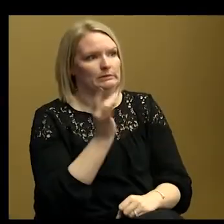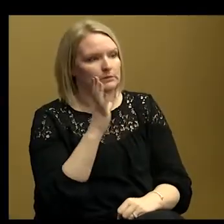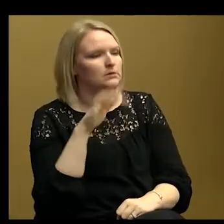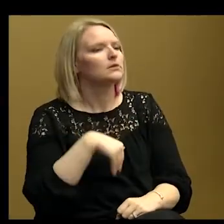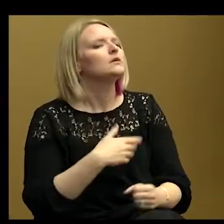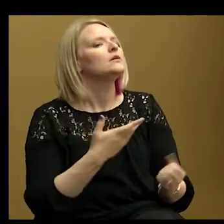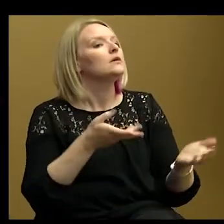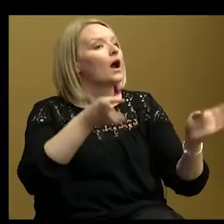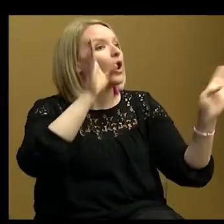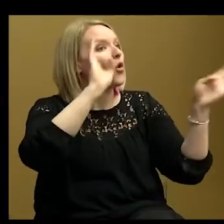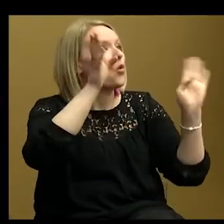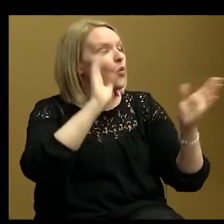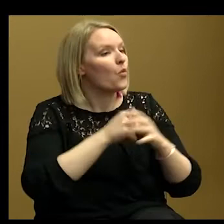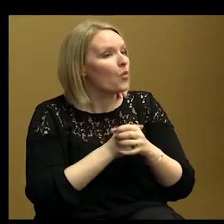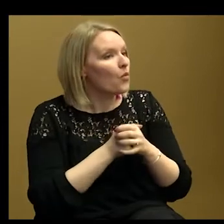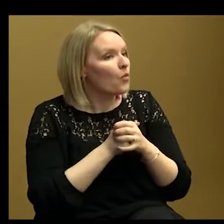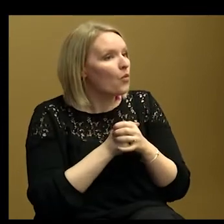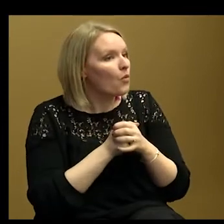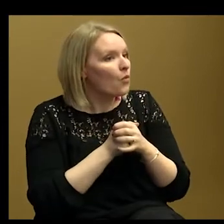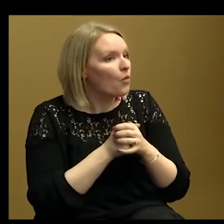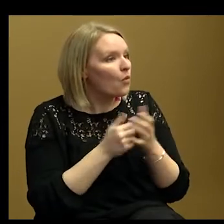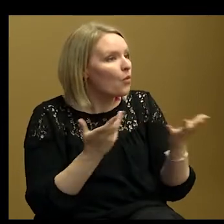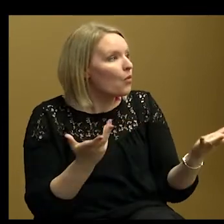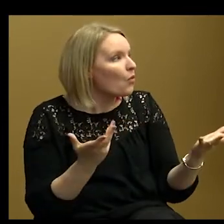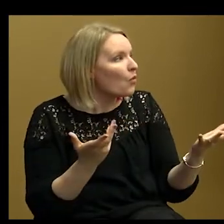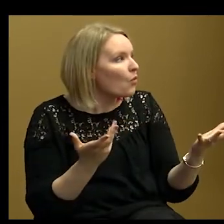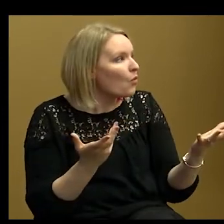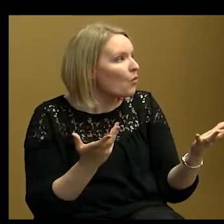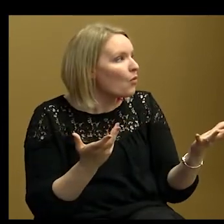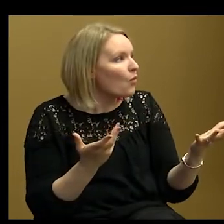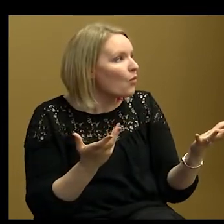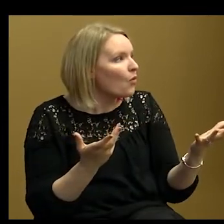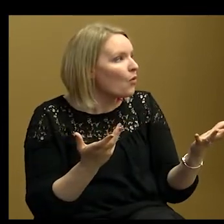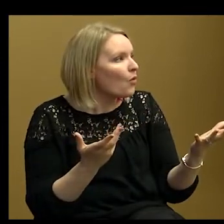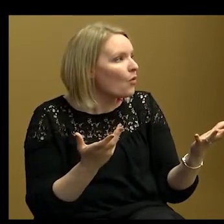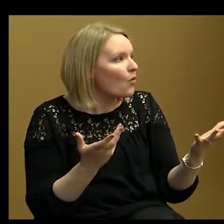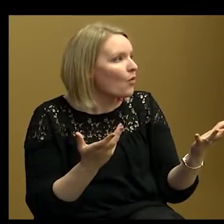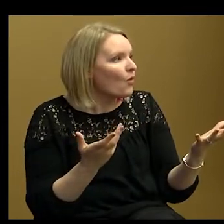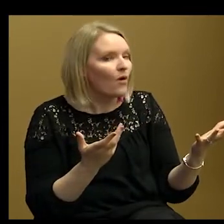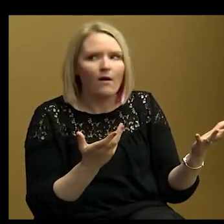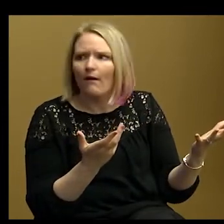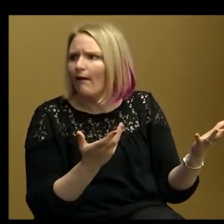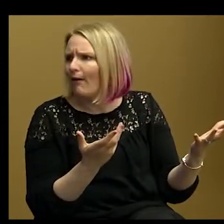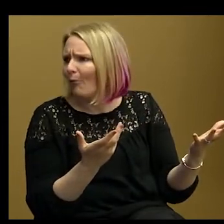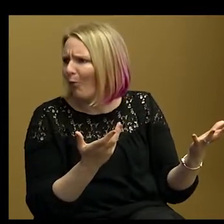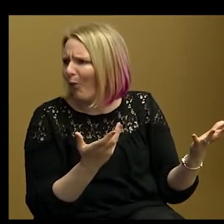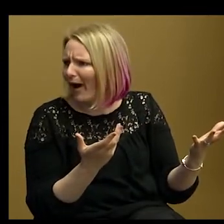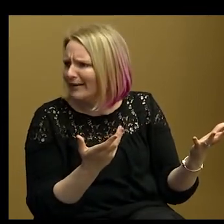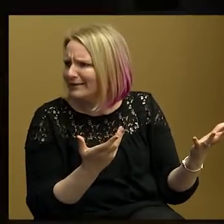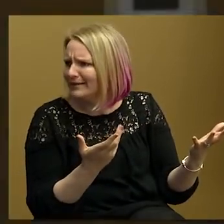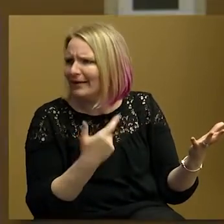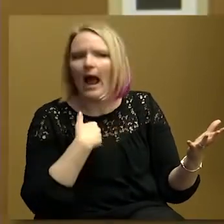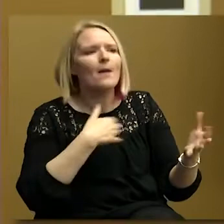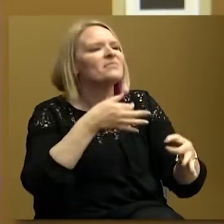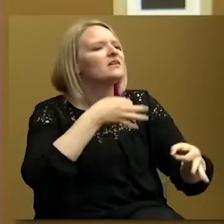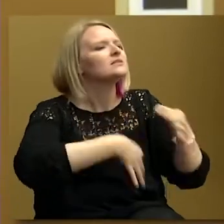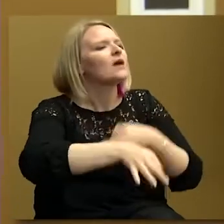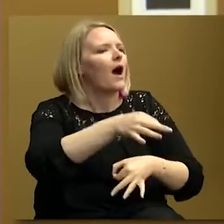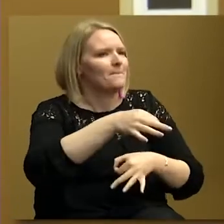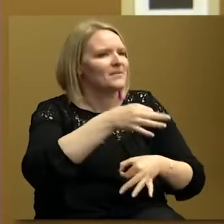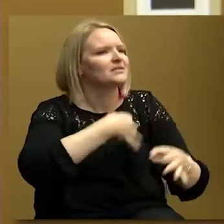Hi. It is, what y'all don't know is I'm the sub. There was